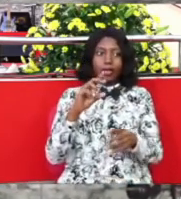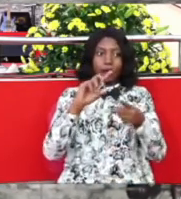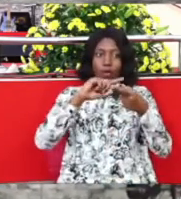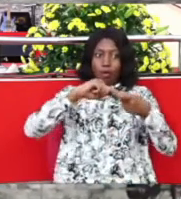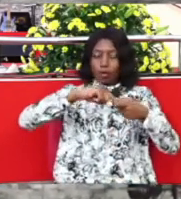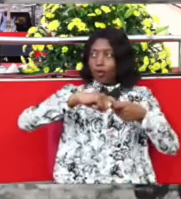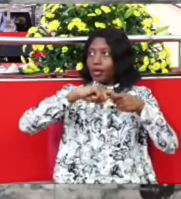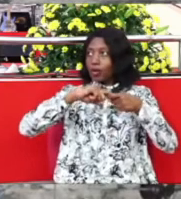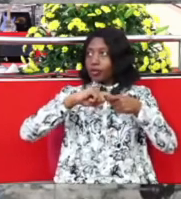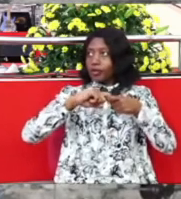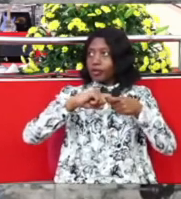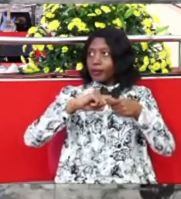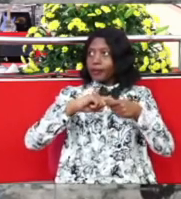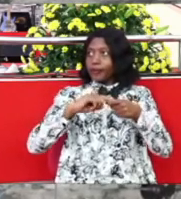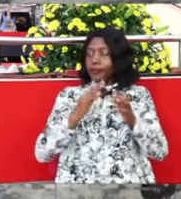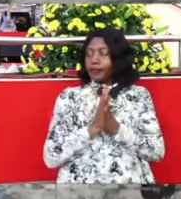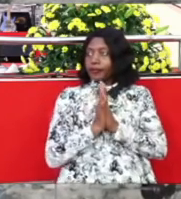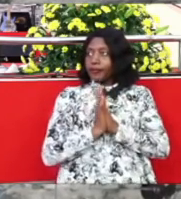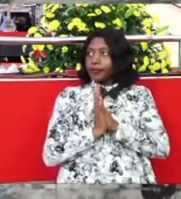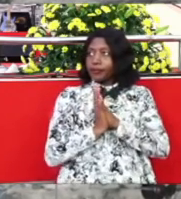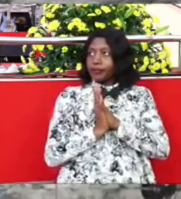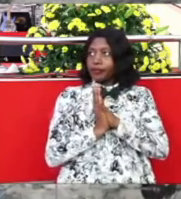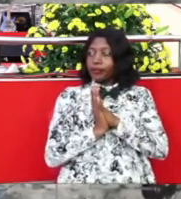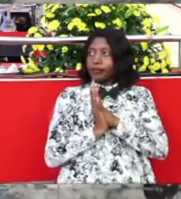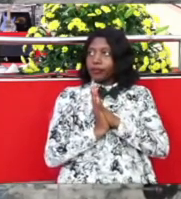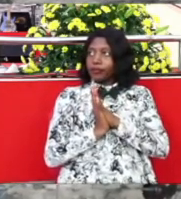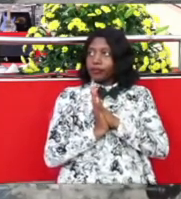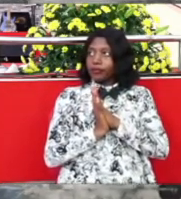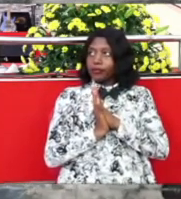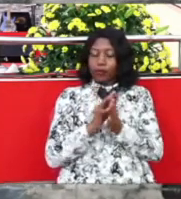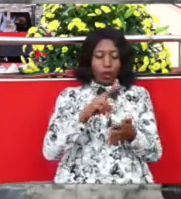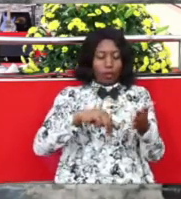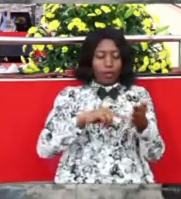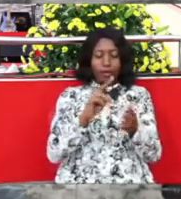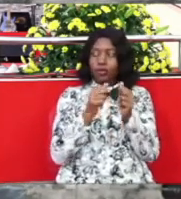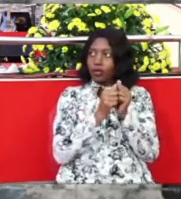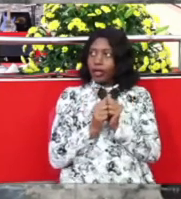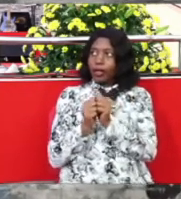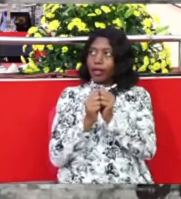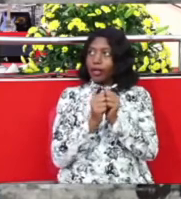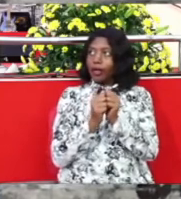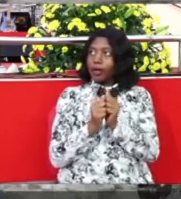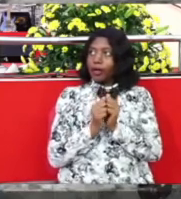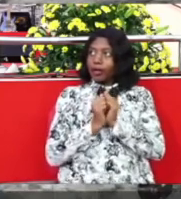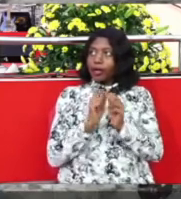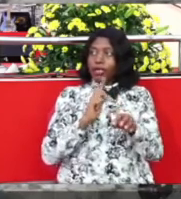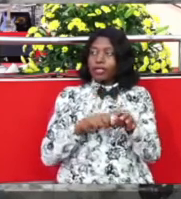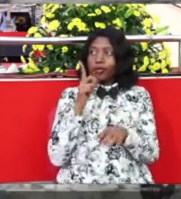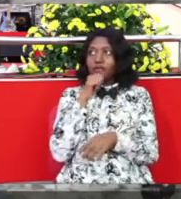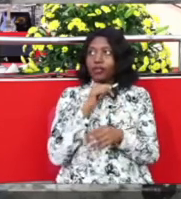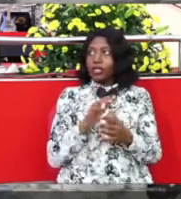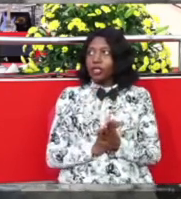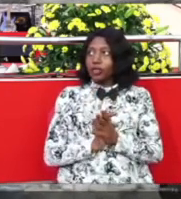Mambo ya Nyakati wa pili 7, 12 hadi 16. Let's read together. Tusome kwa pamoja. As we close this.